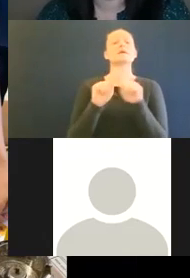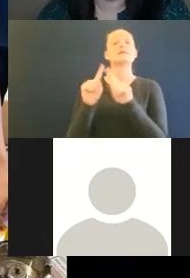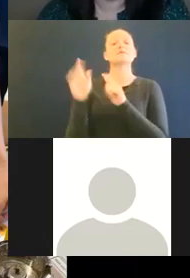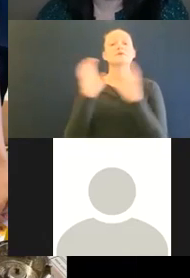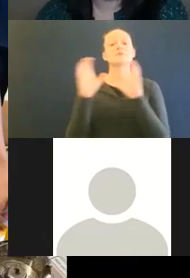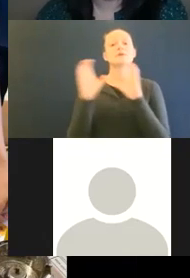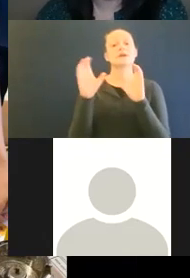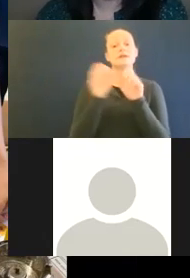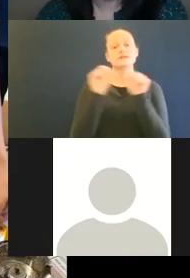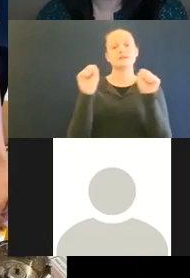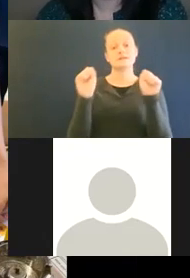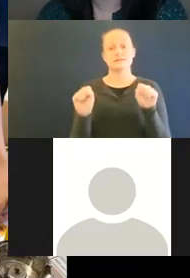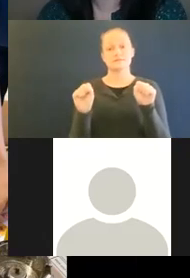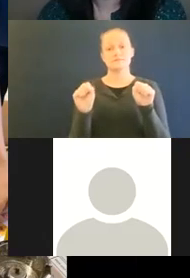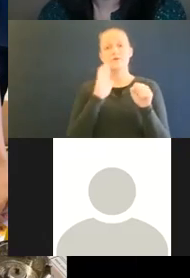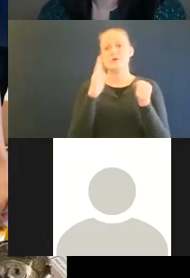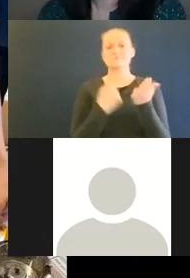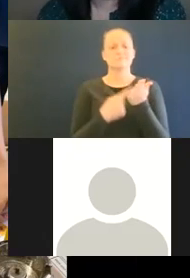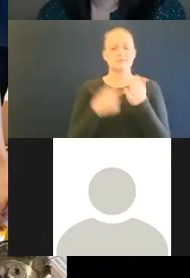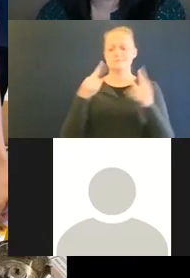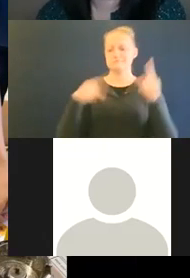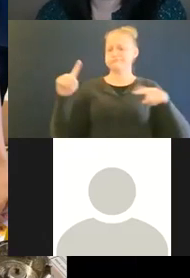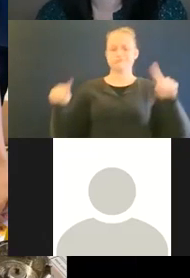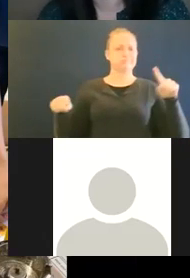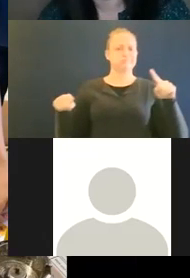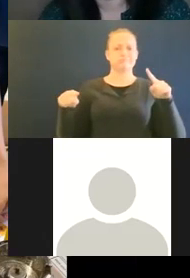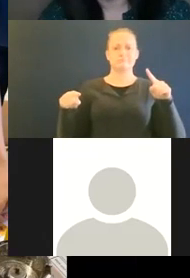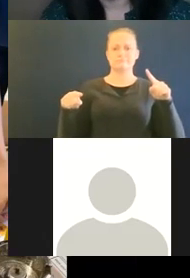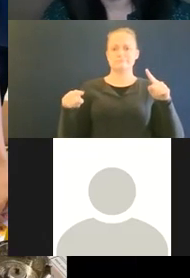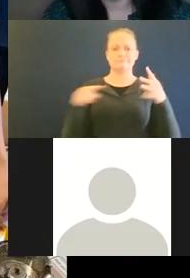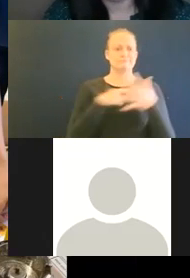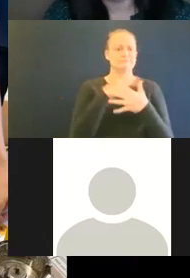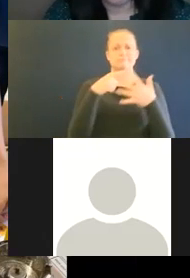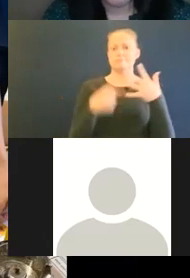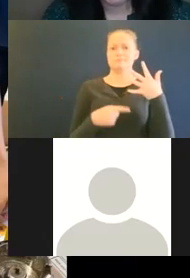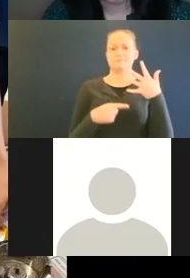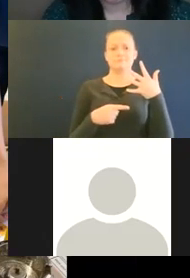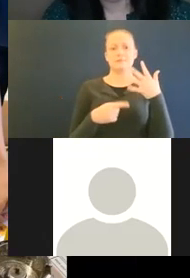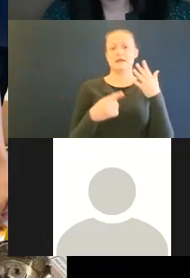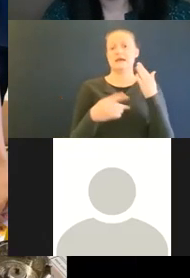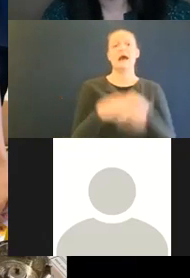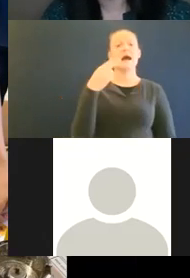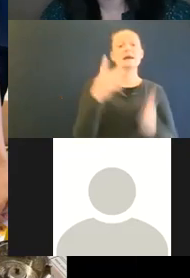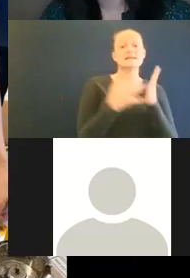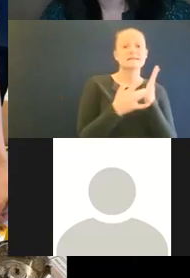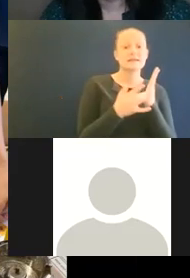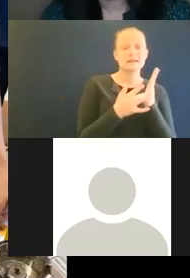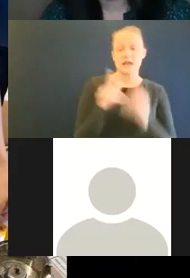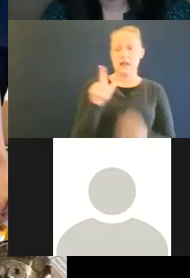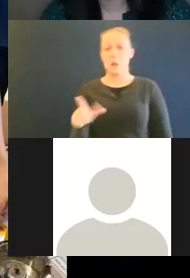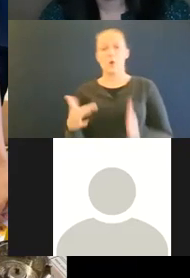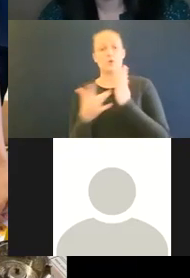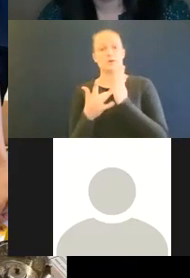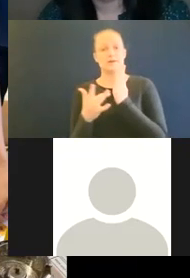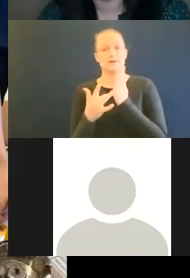about a range of systems today, from low-tech all the way up to high-tech dynamic display devices. We